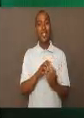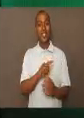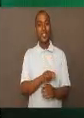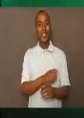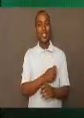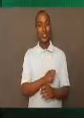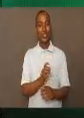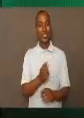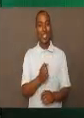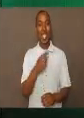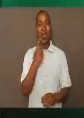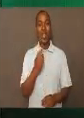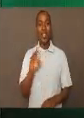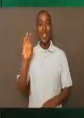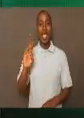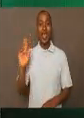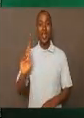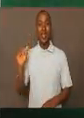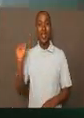called cardiac muscle.